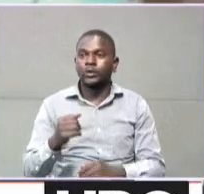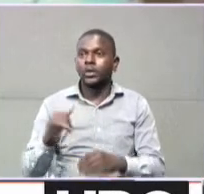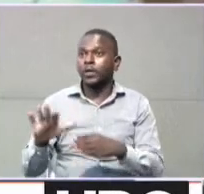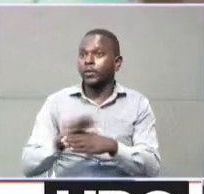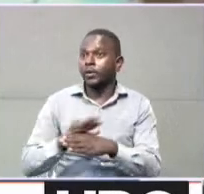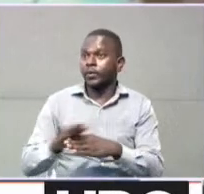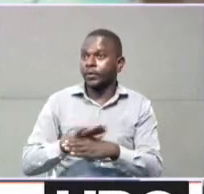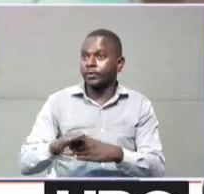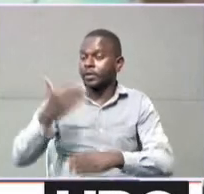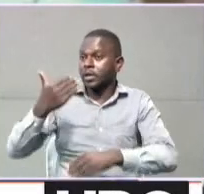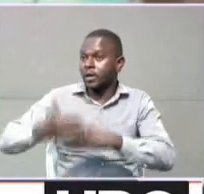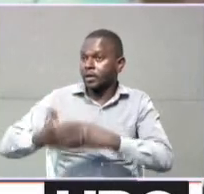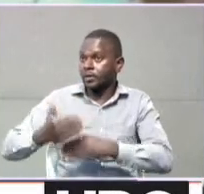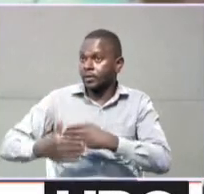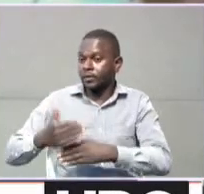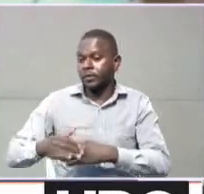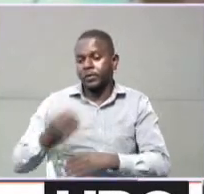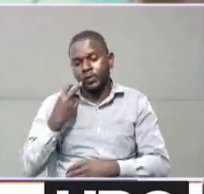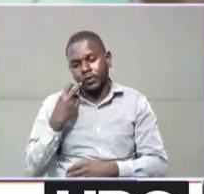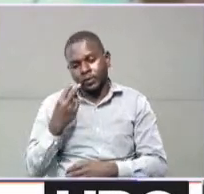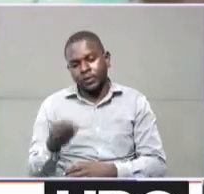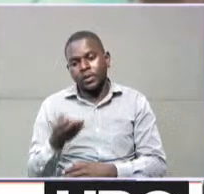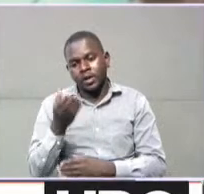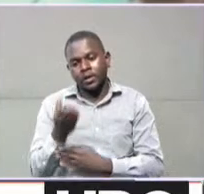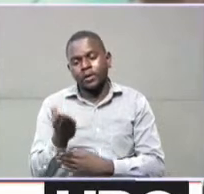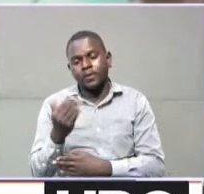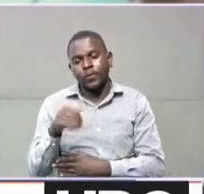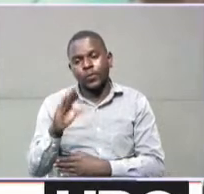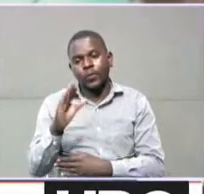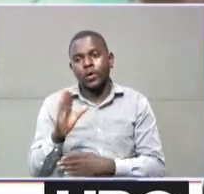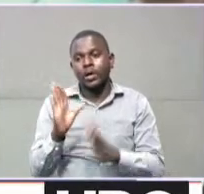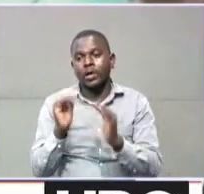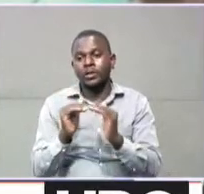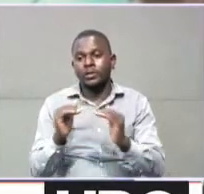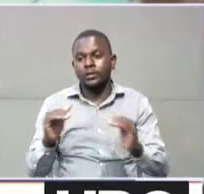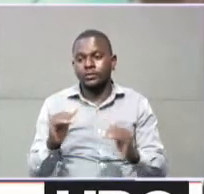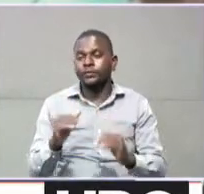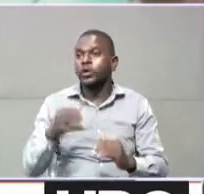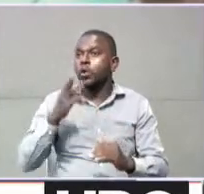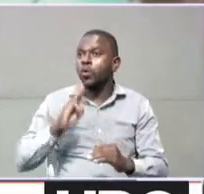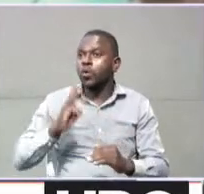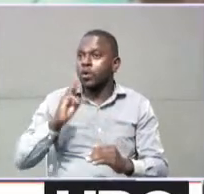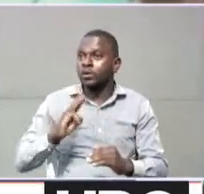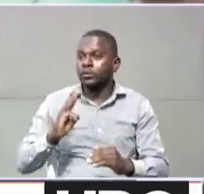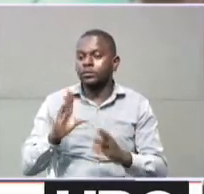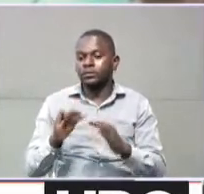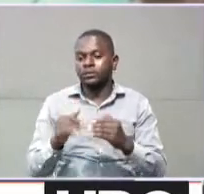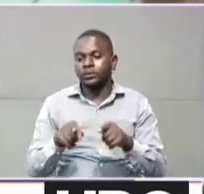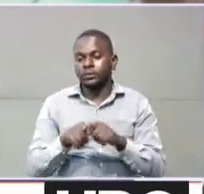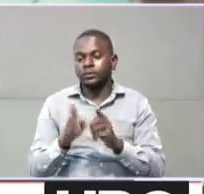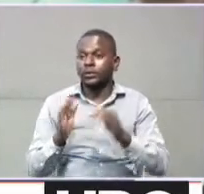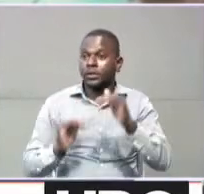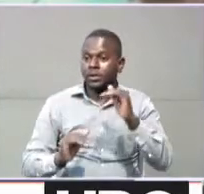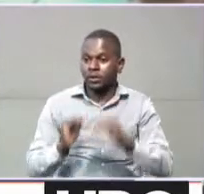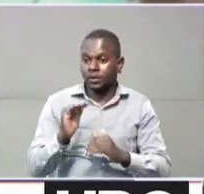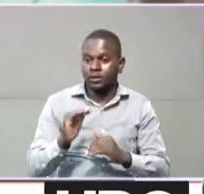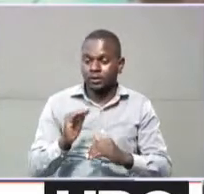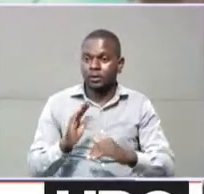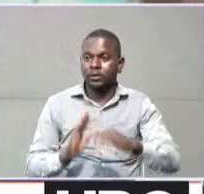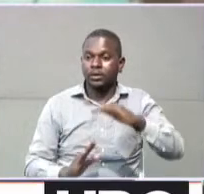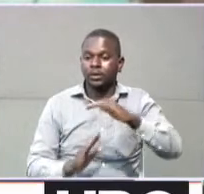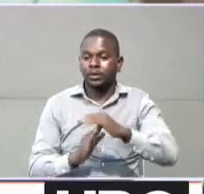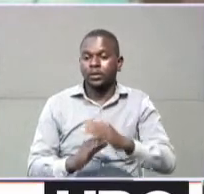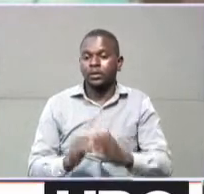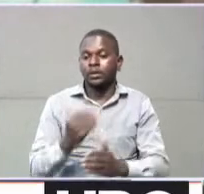factory was also found to be having excess levels of methanol max above the maximum limit of